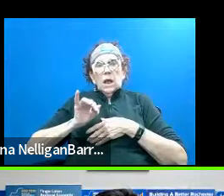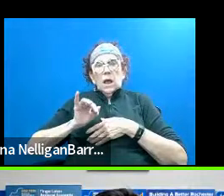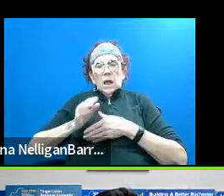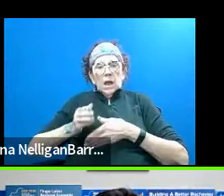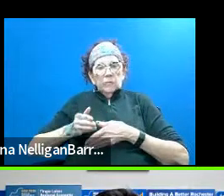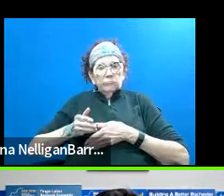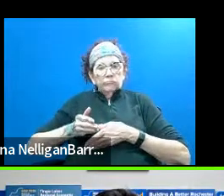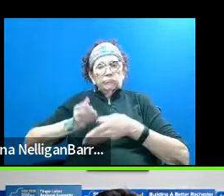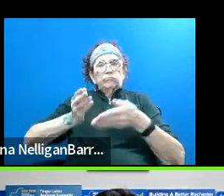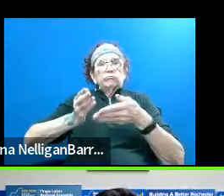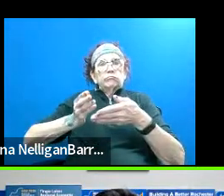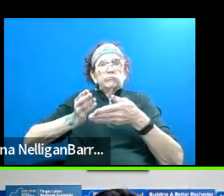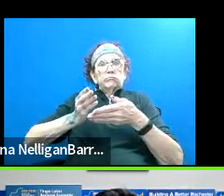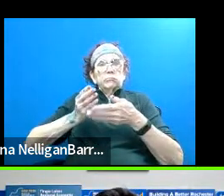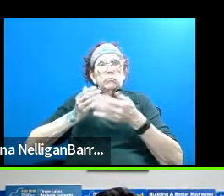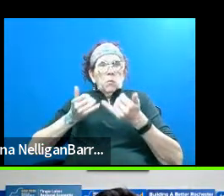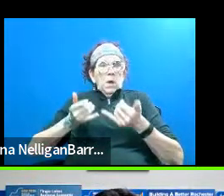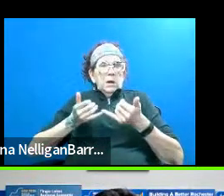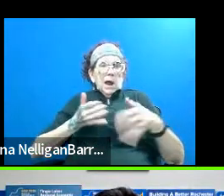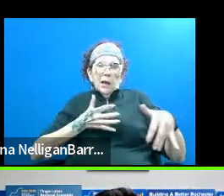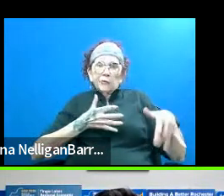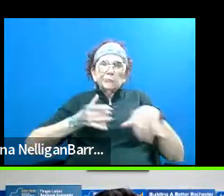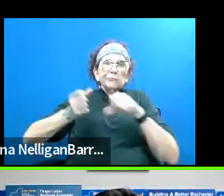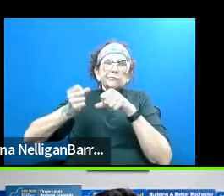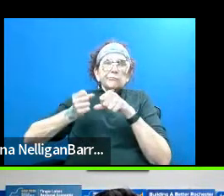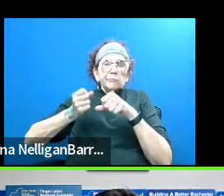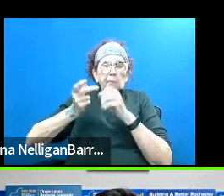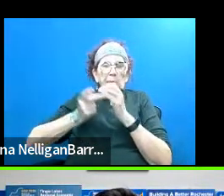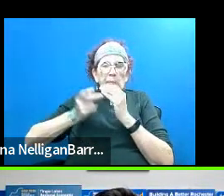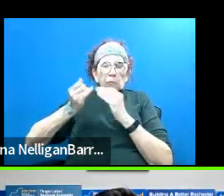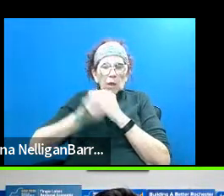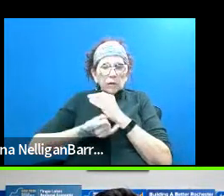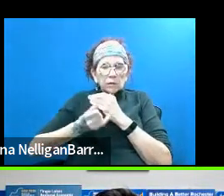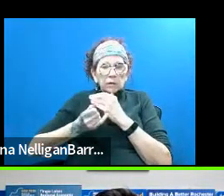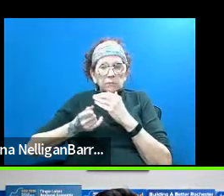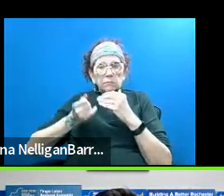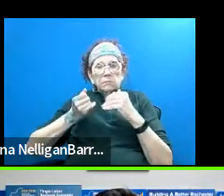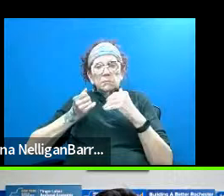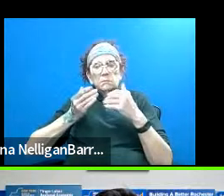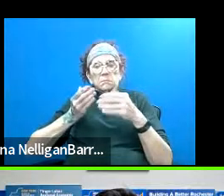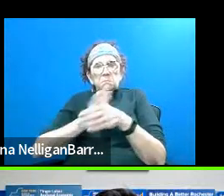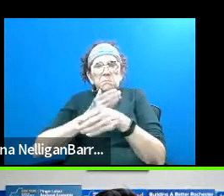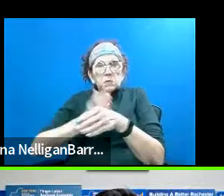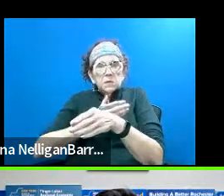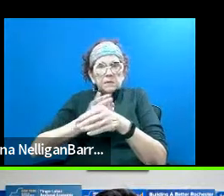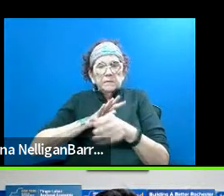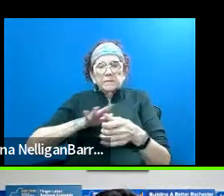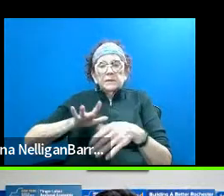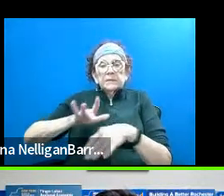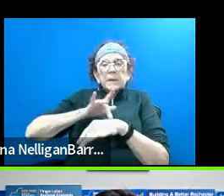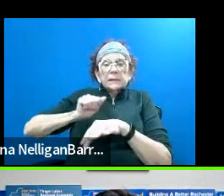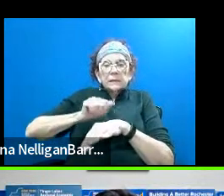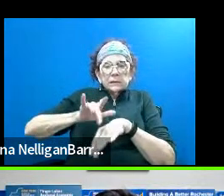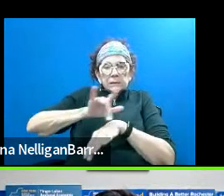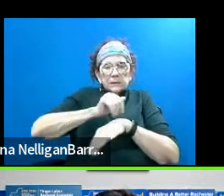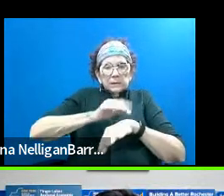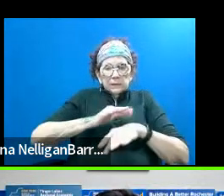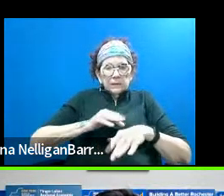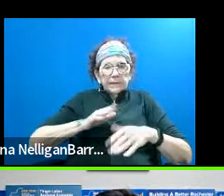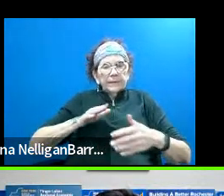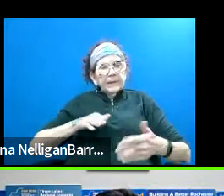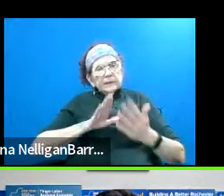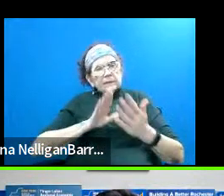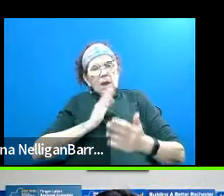attacking projects, we're improving the physical space and face of our city, but we're really setting up a true partnership opportunity that could last